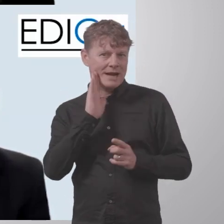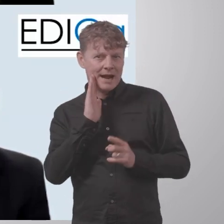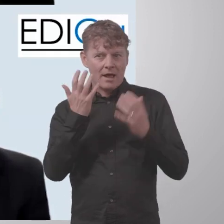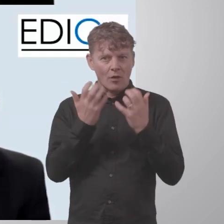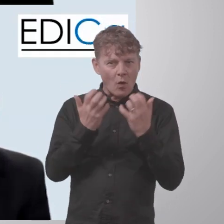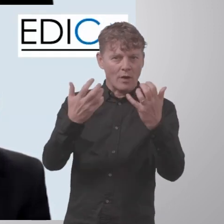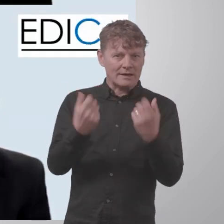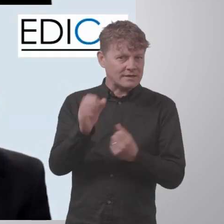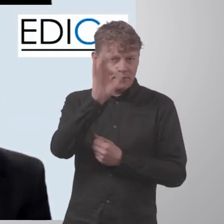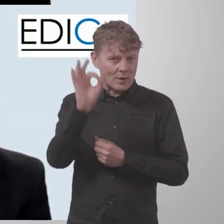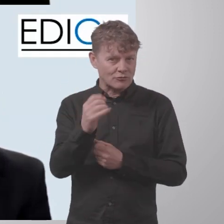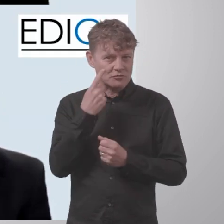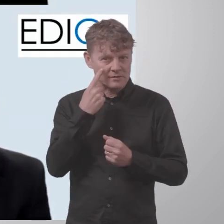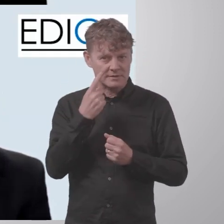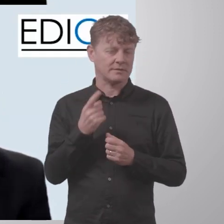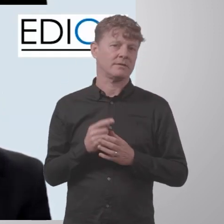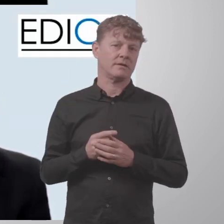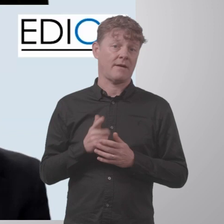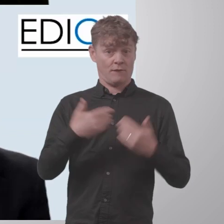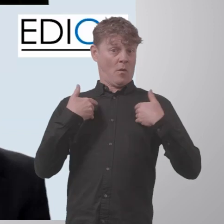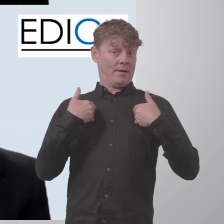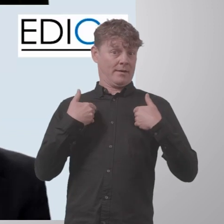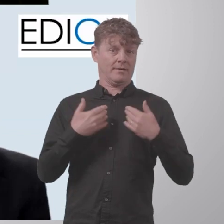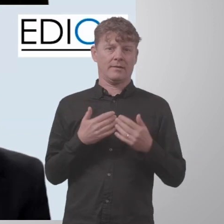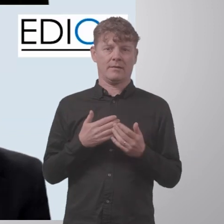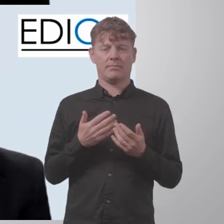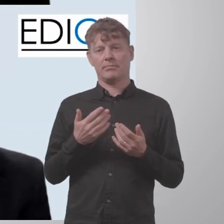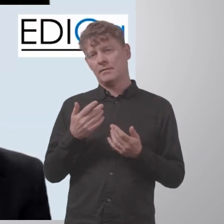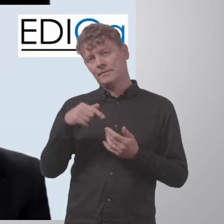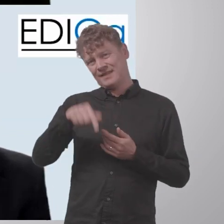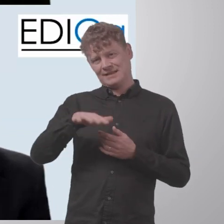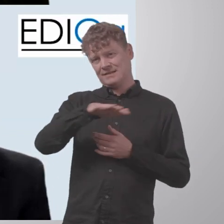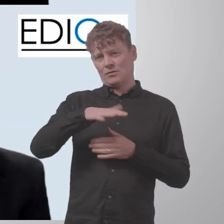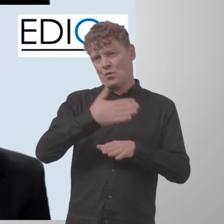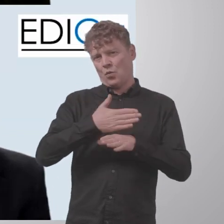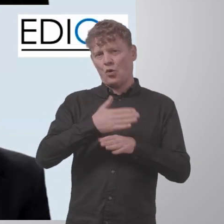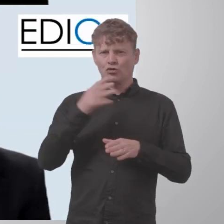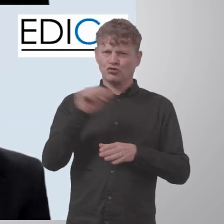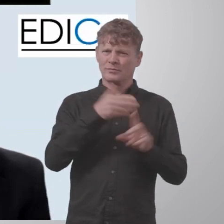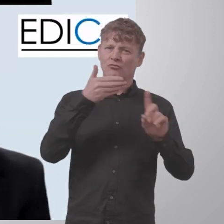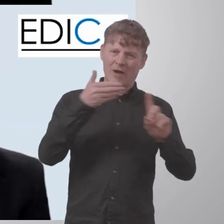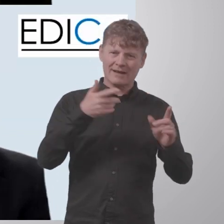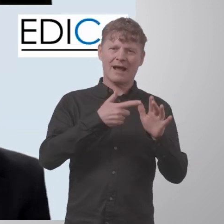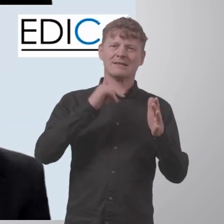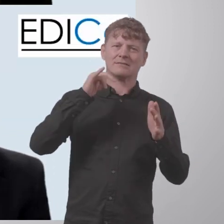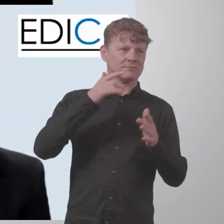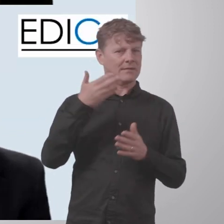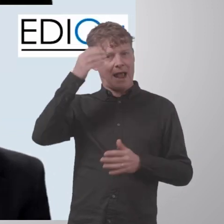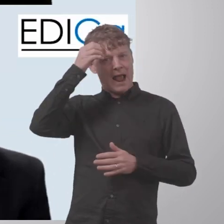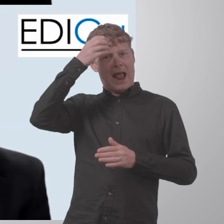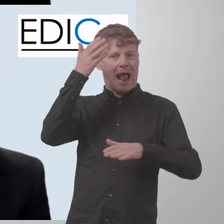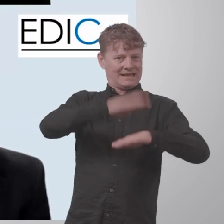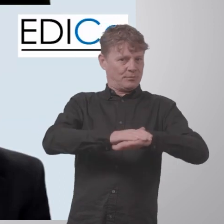for me, I would really like this work to be recognised as expertise. So I would like disability research to be recognised